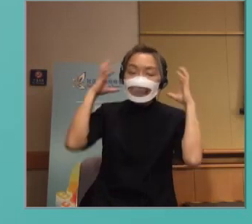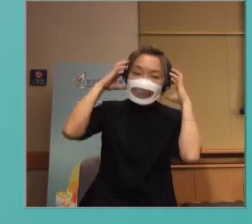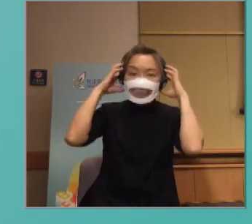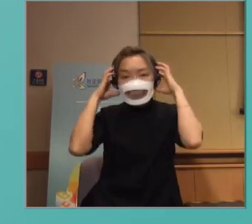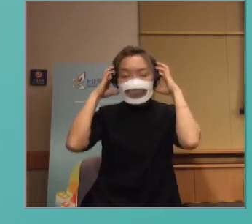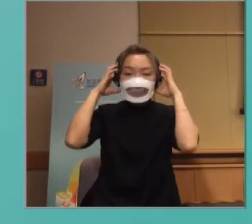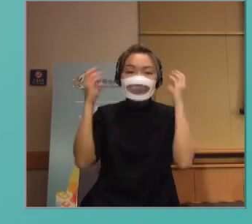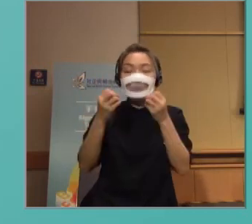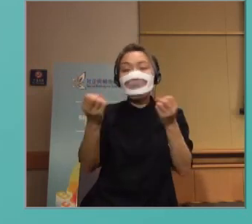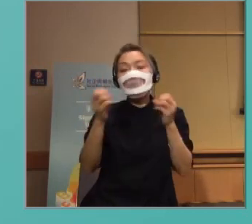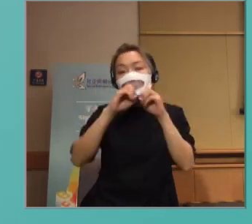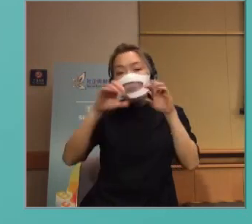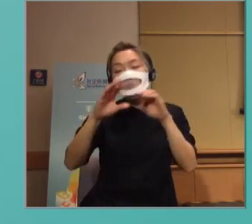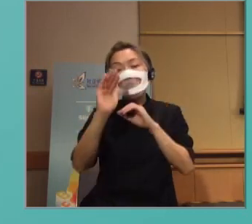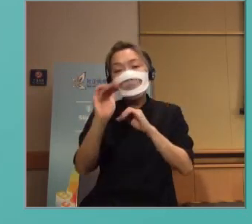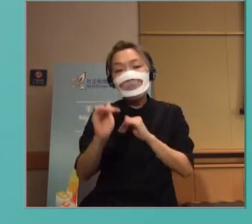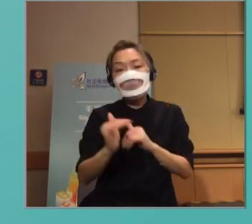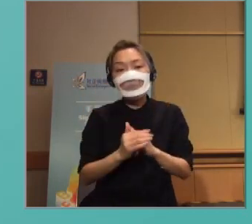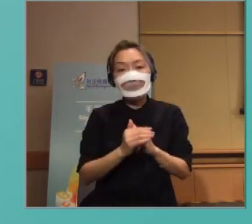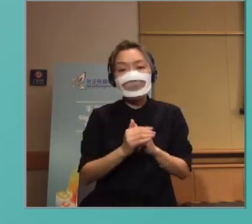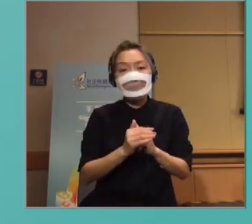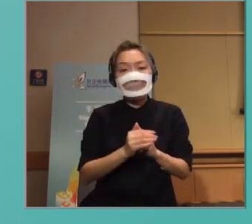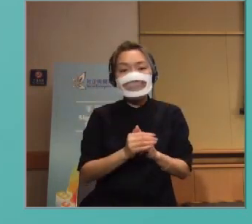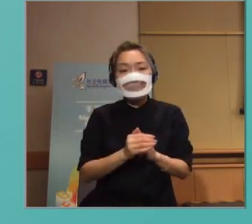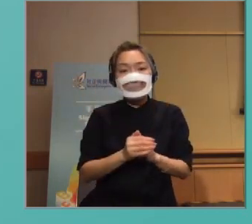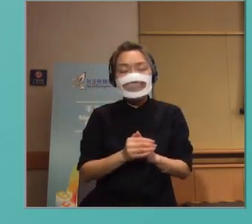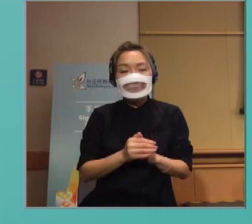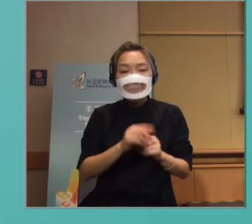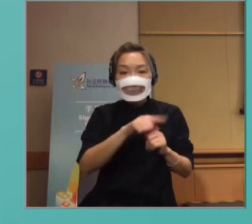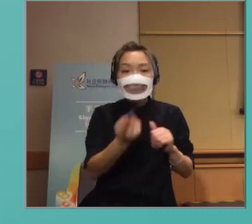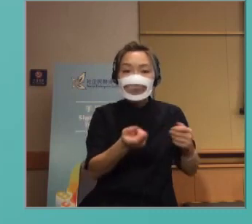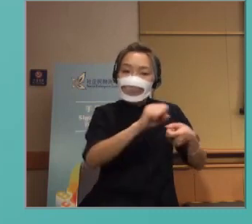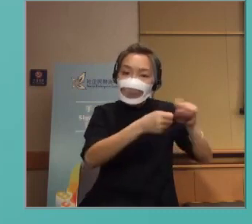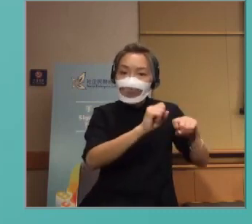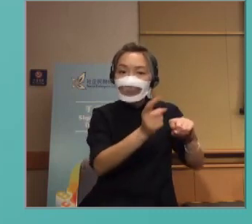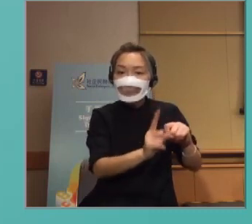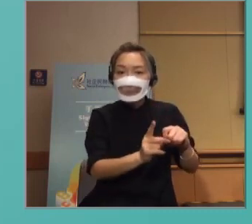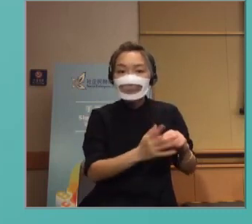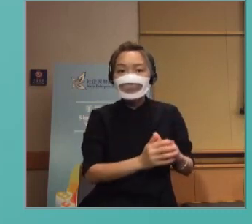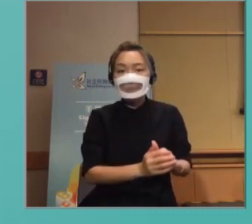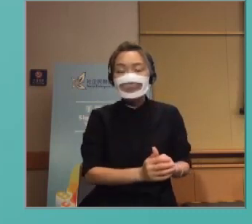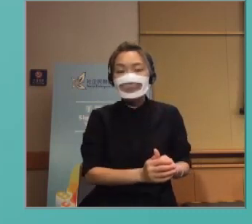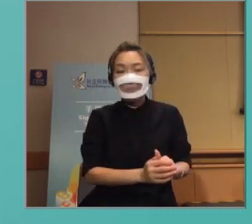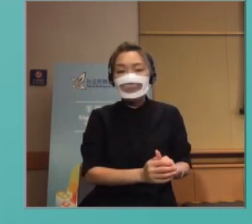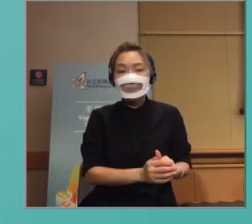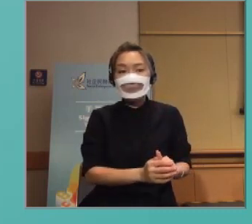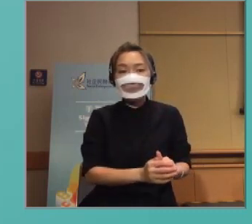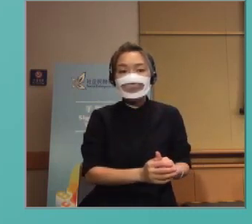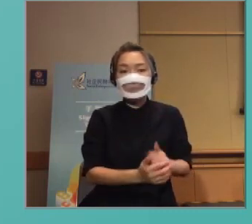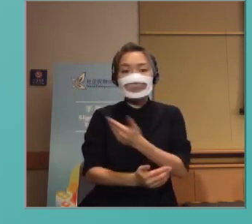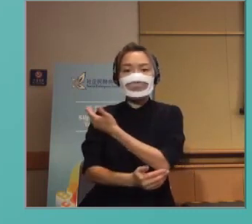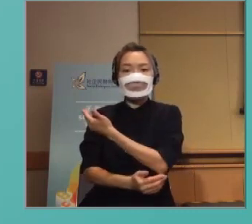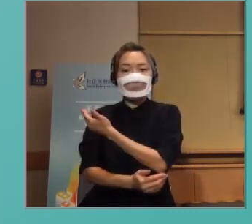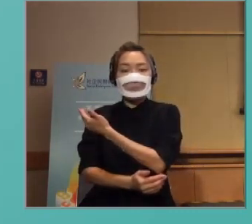used in that regards. And another technology that we have, actually I have in front of me a 3D panel. Basically, these are what we call